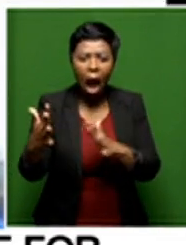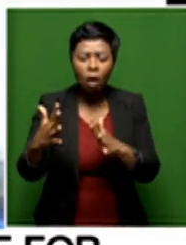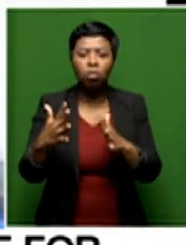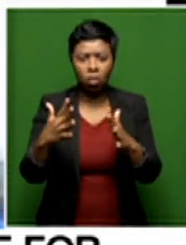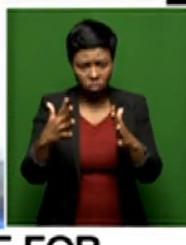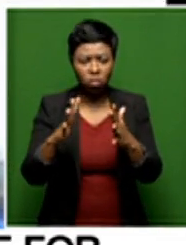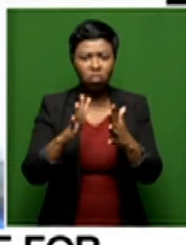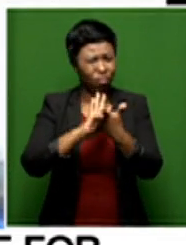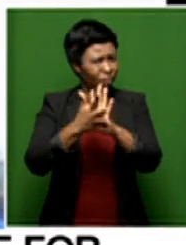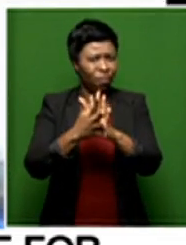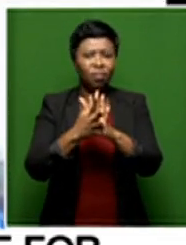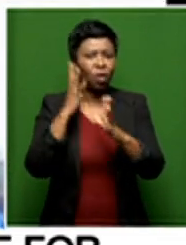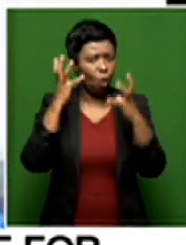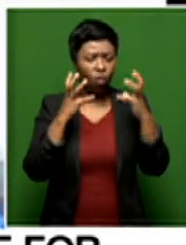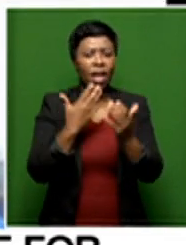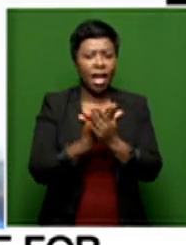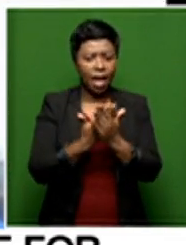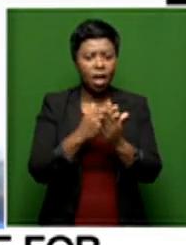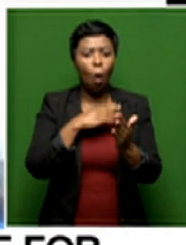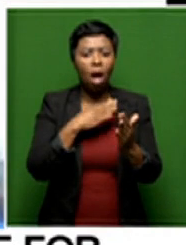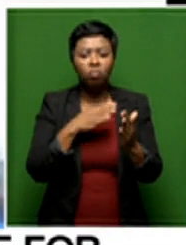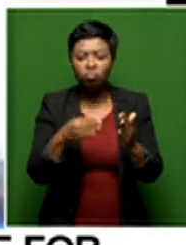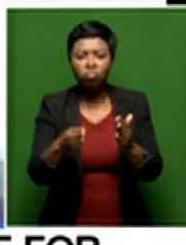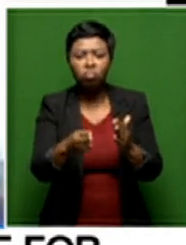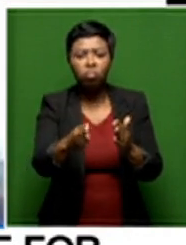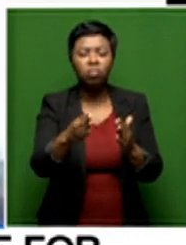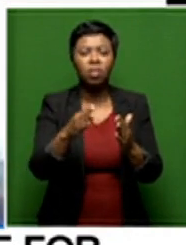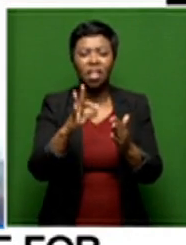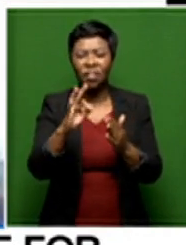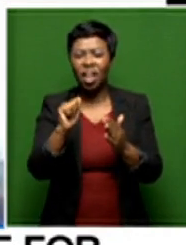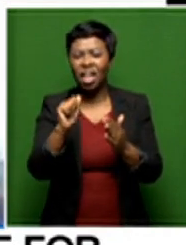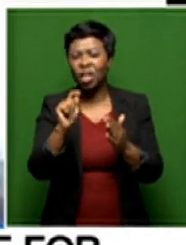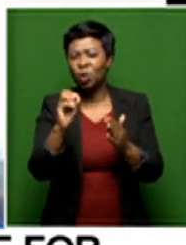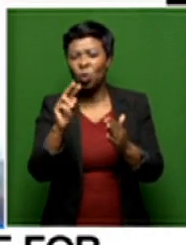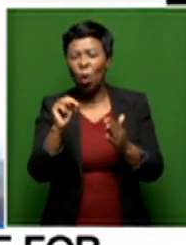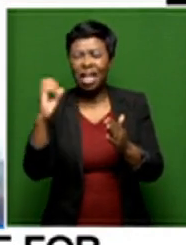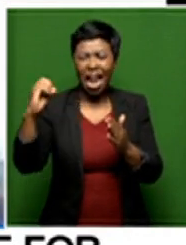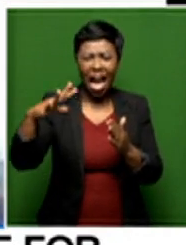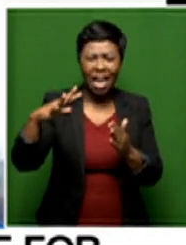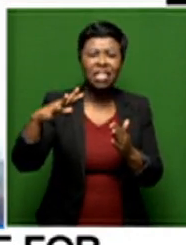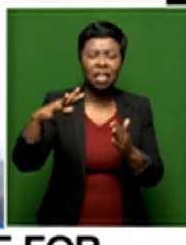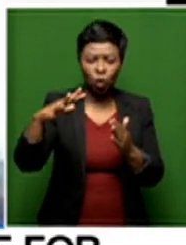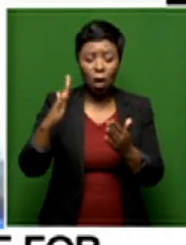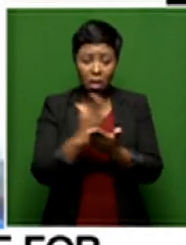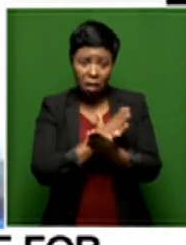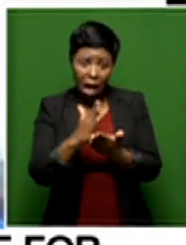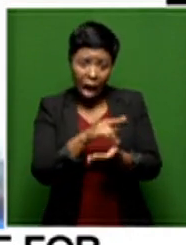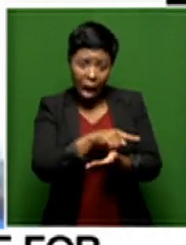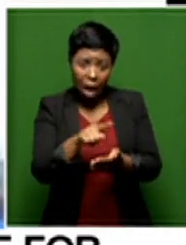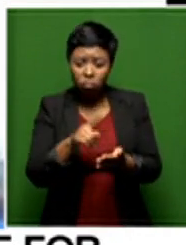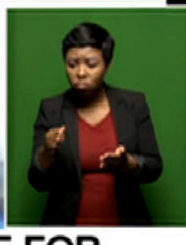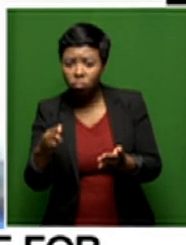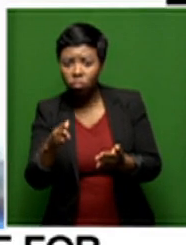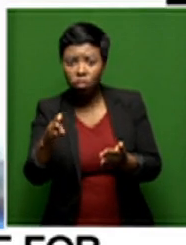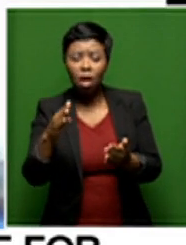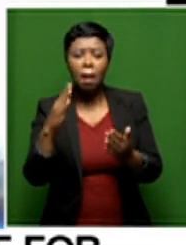have evolved to navigate by only a couple of photons, basically, of light. And some of them can navigate in